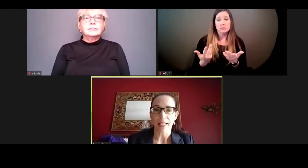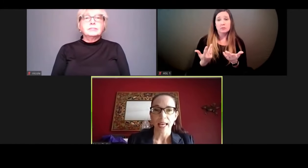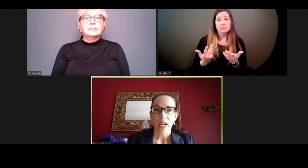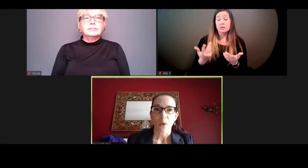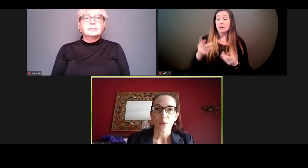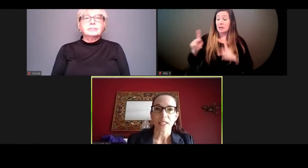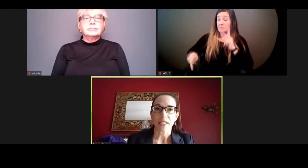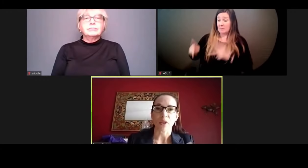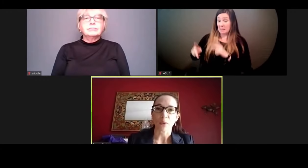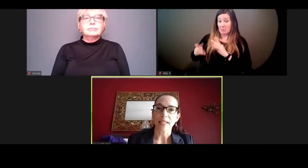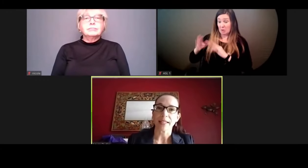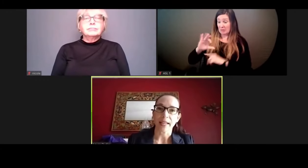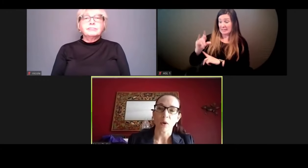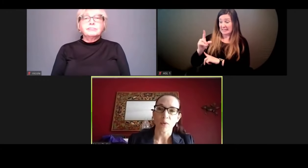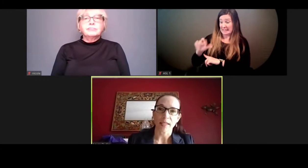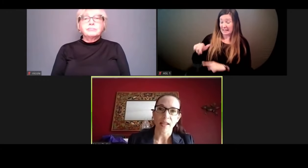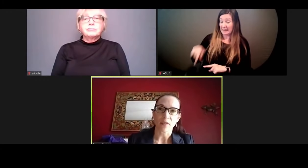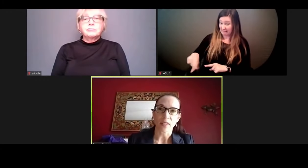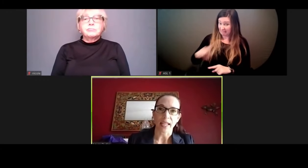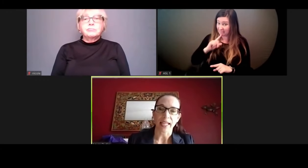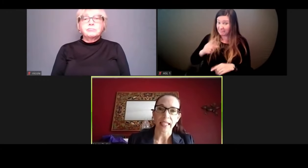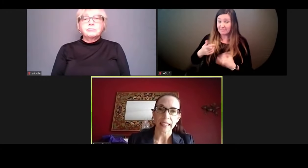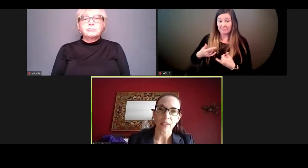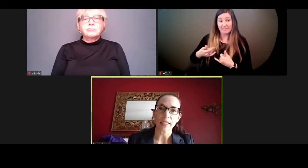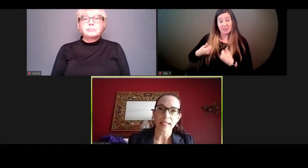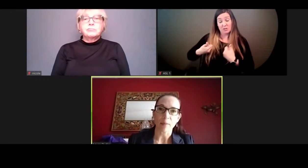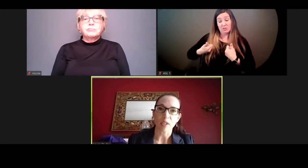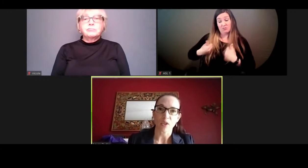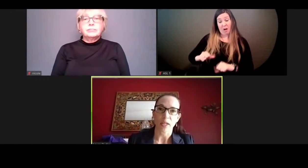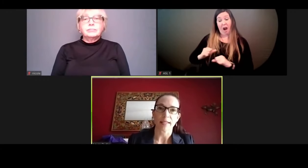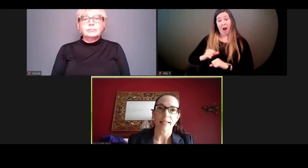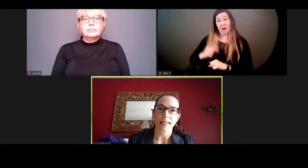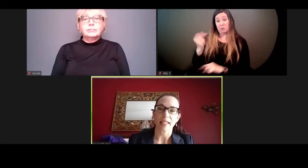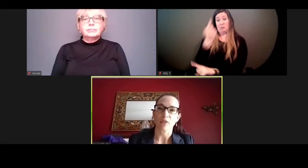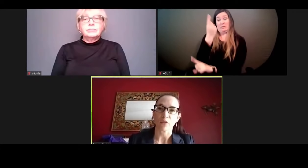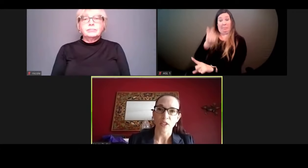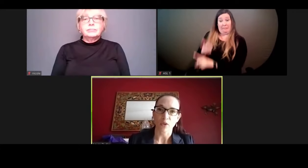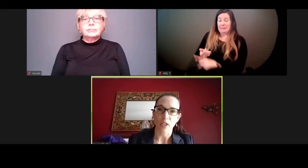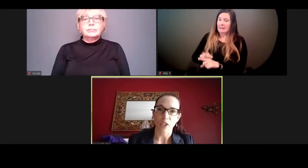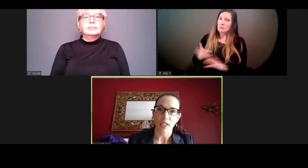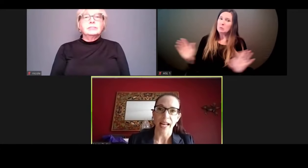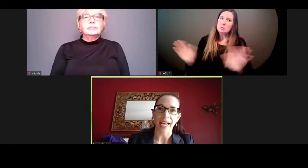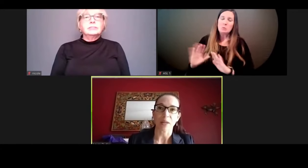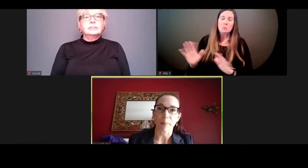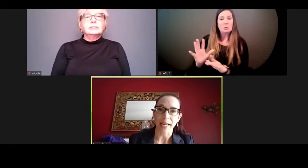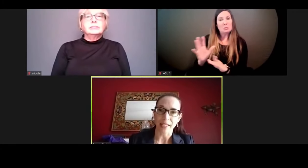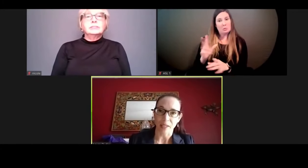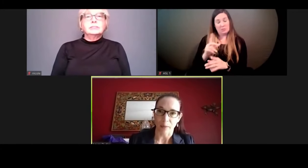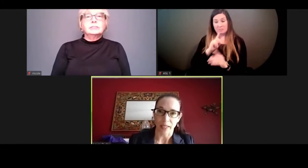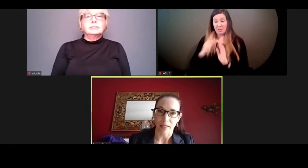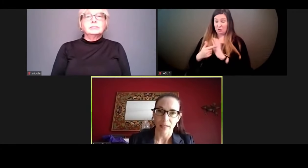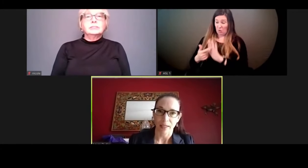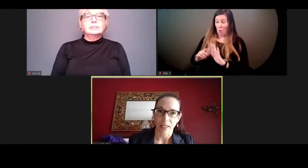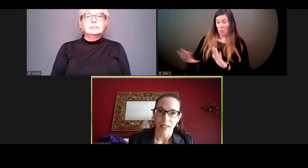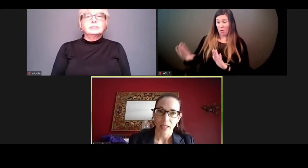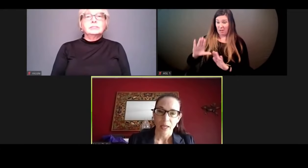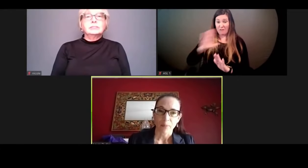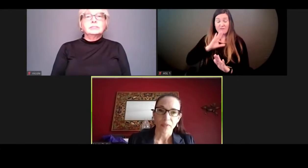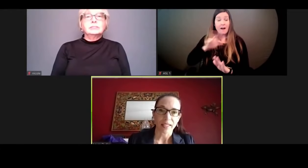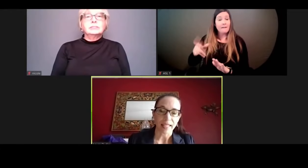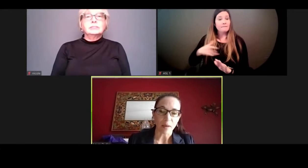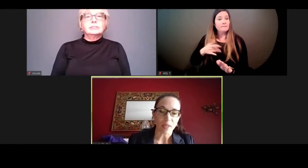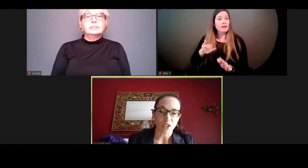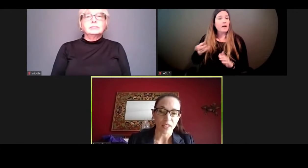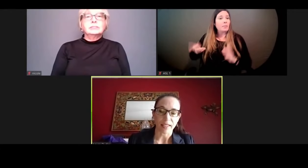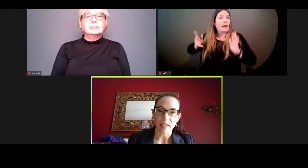hands, which is a threat to their own safety. And it clearly demonstrates a sense of frustration and abandonment.